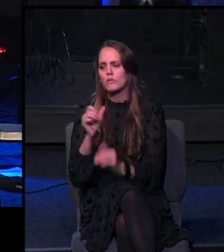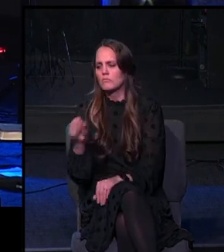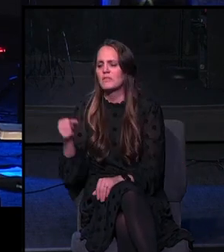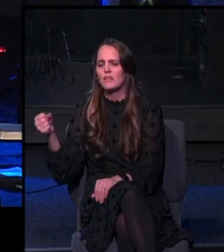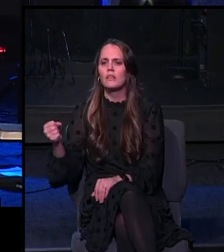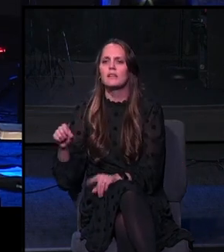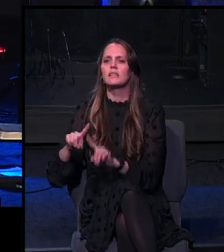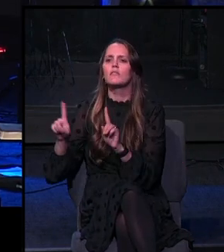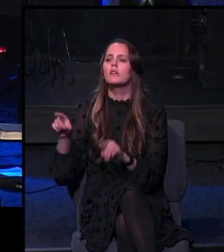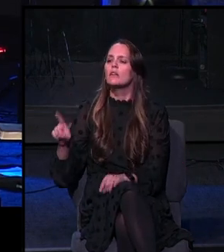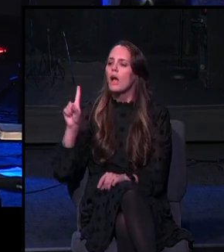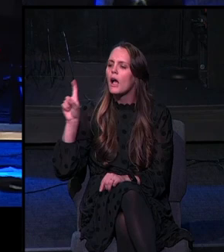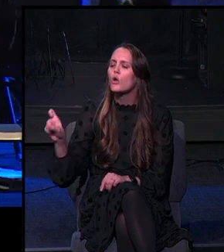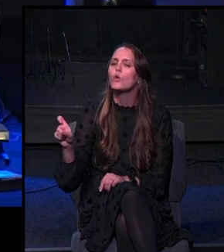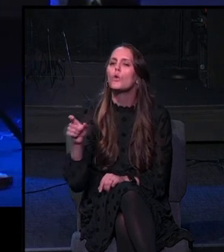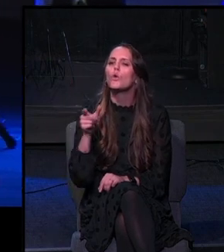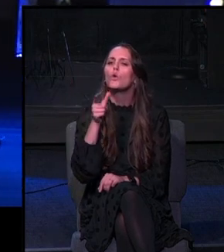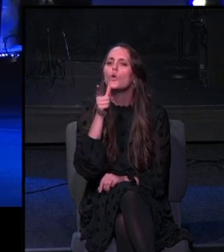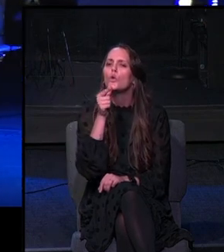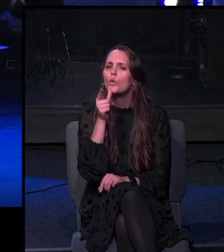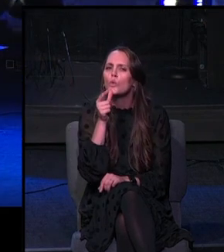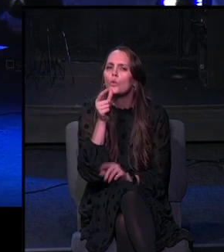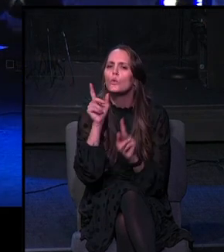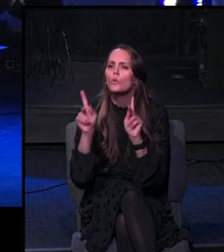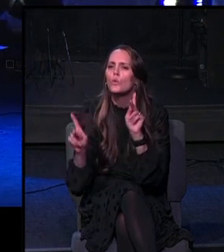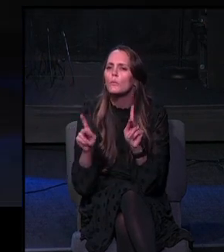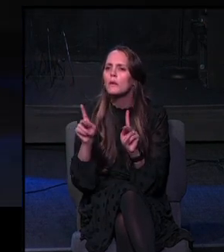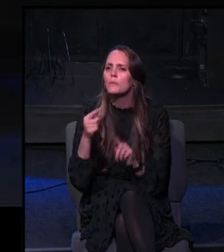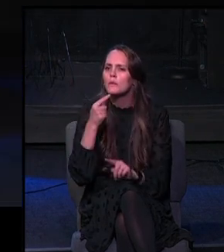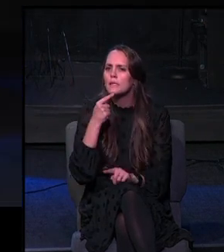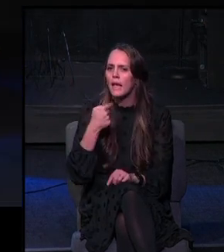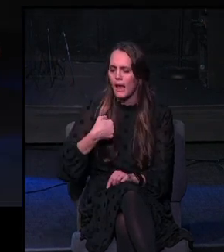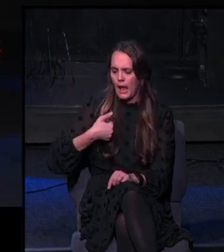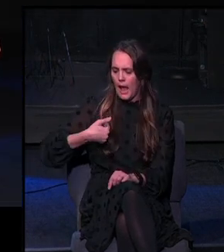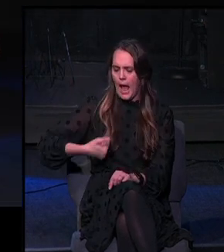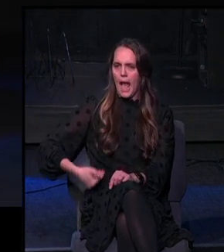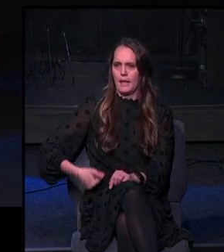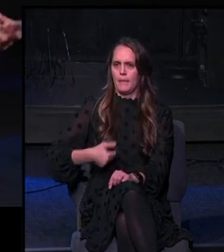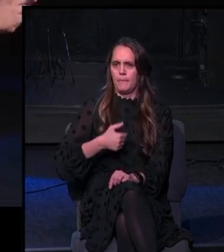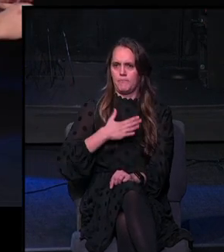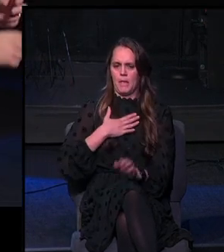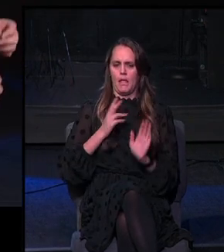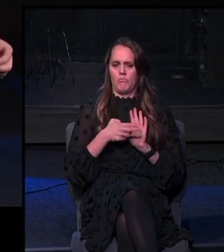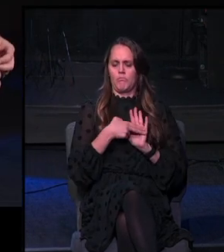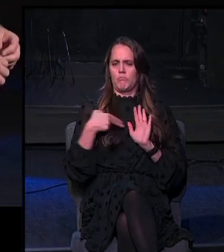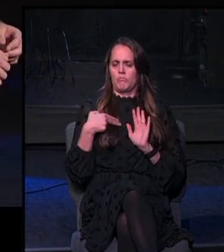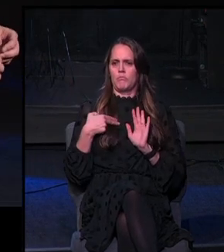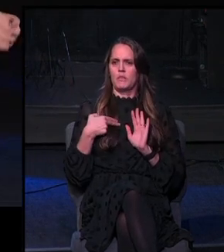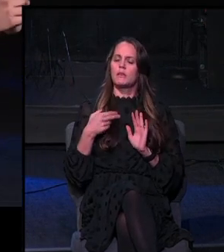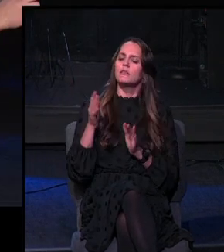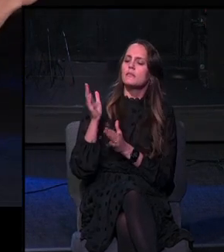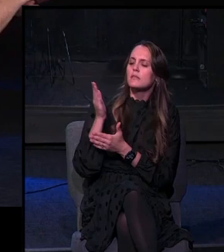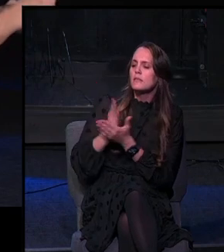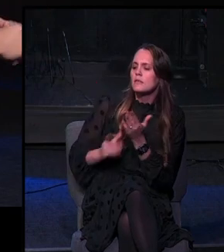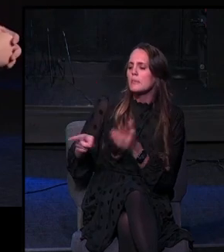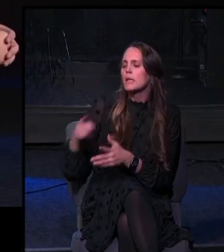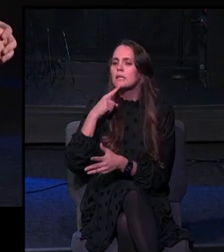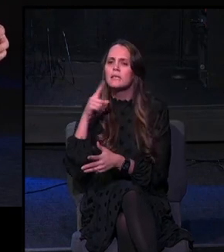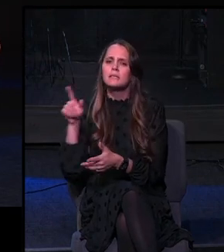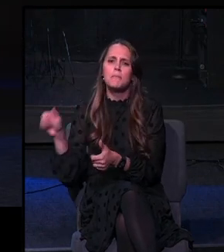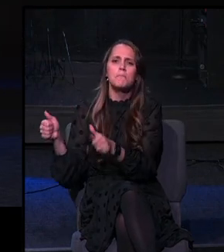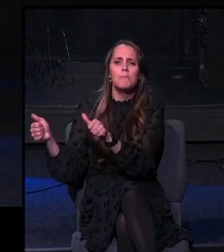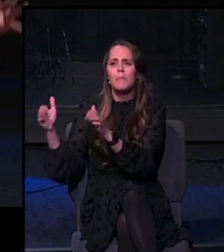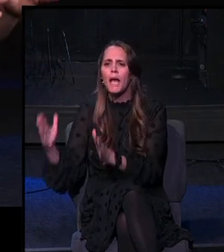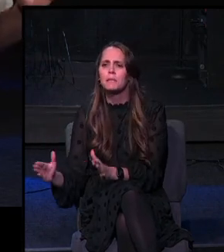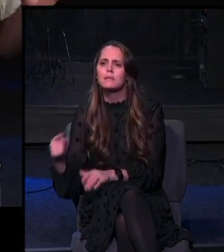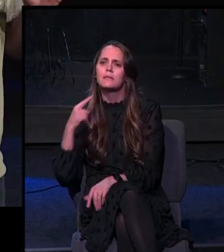am? And so they respond. Some say John the Baptist. Some say Elijah, you know, some say one of the